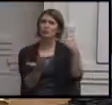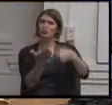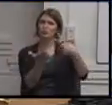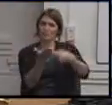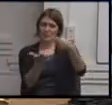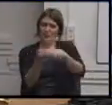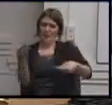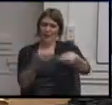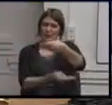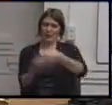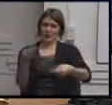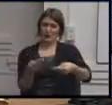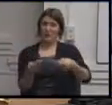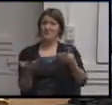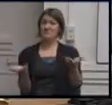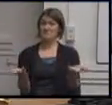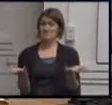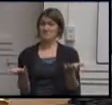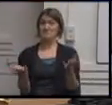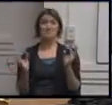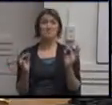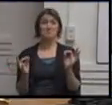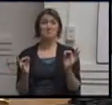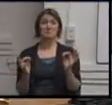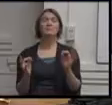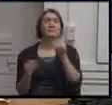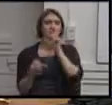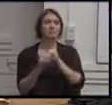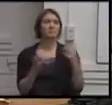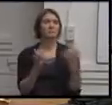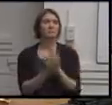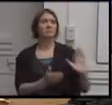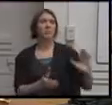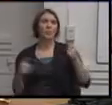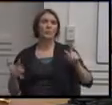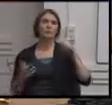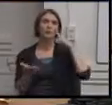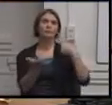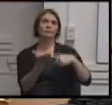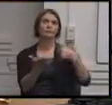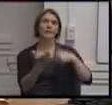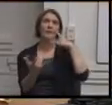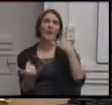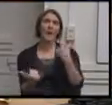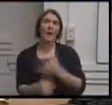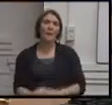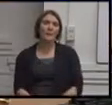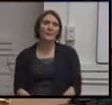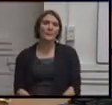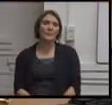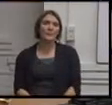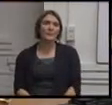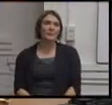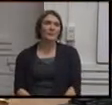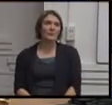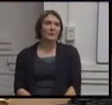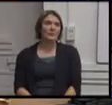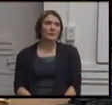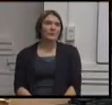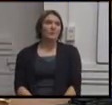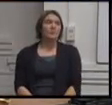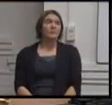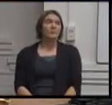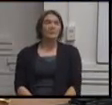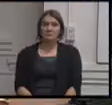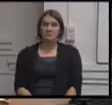discussions, and now is at least a preliminary chance. So what I'm going to do is